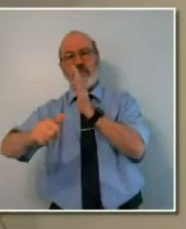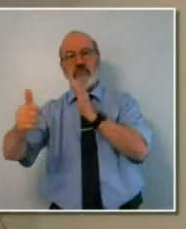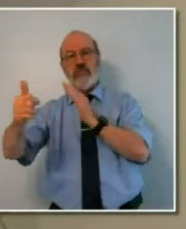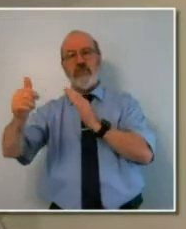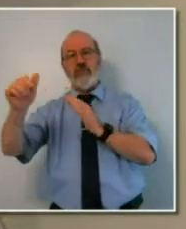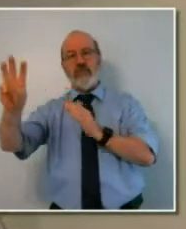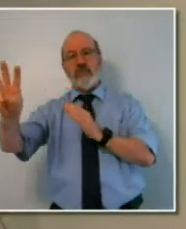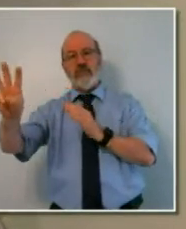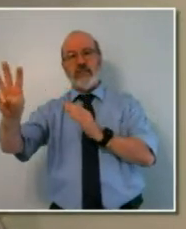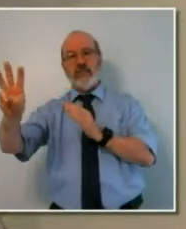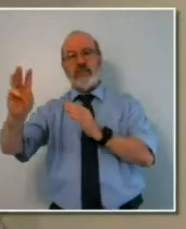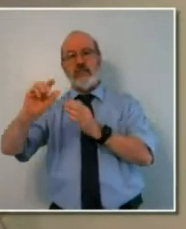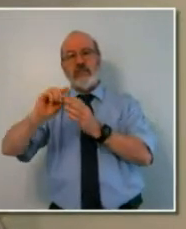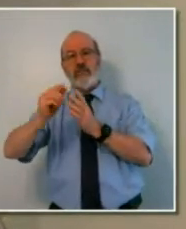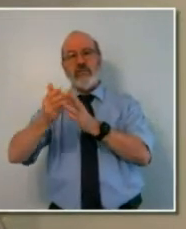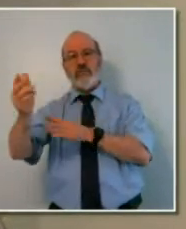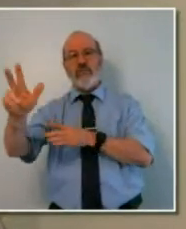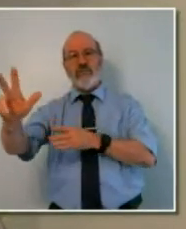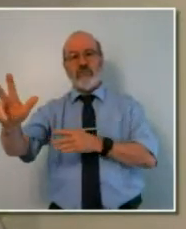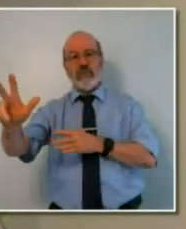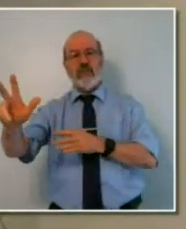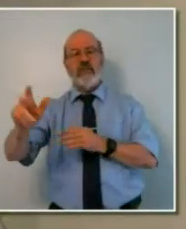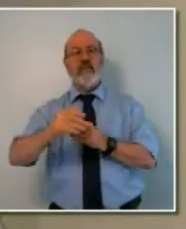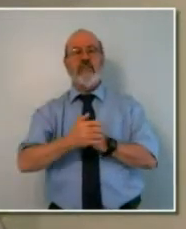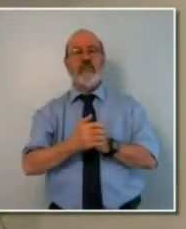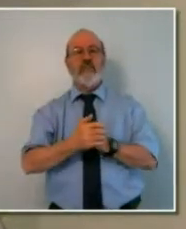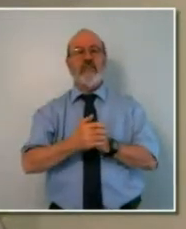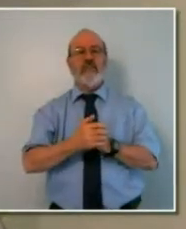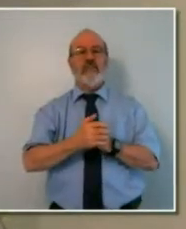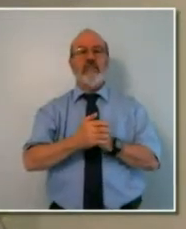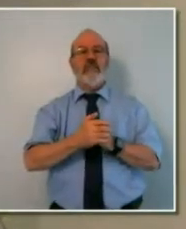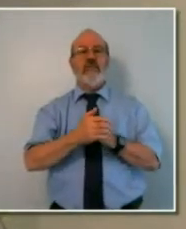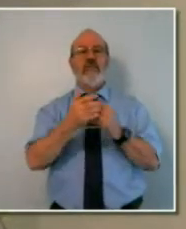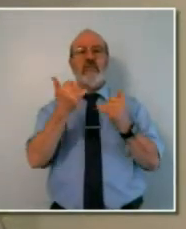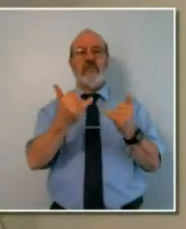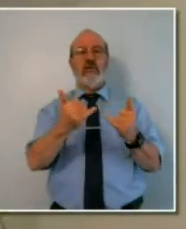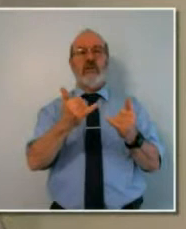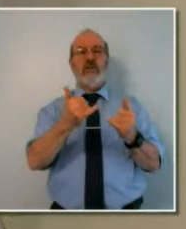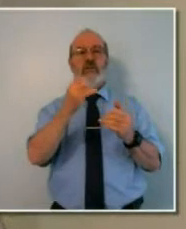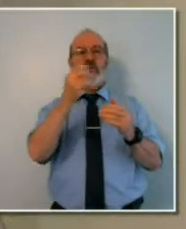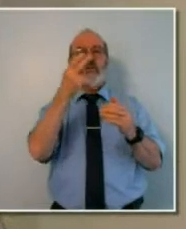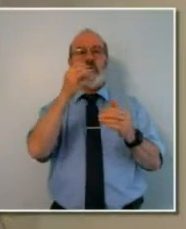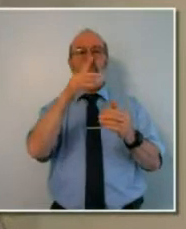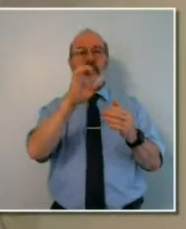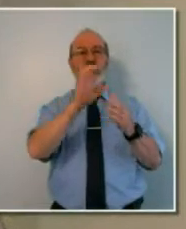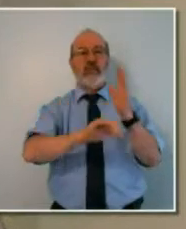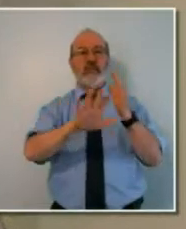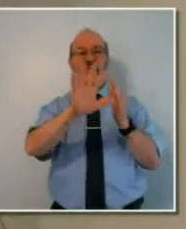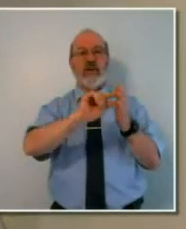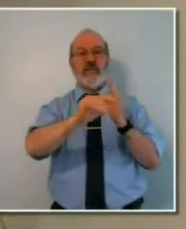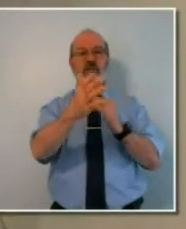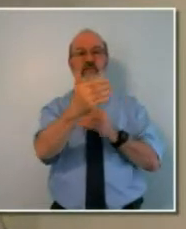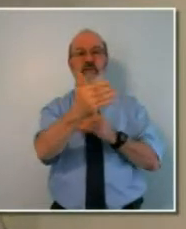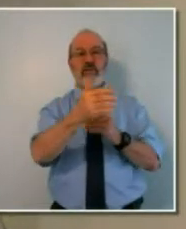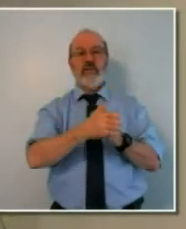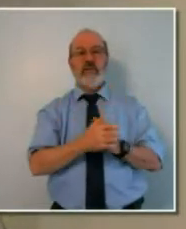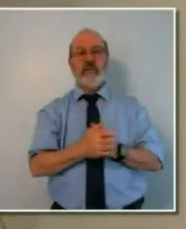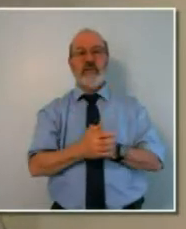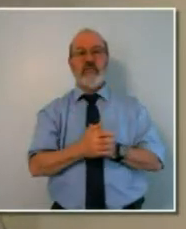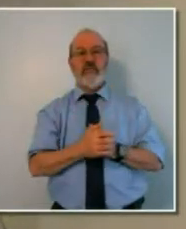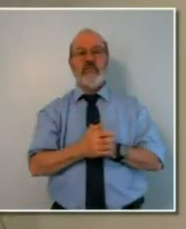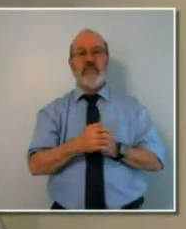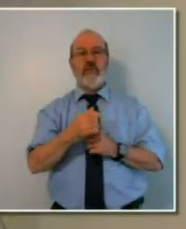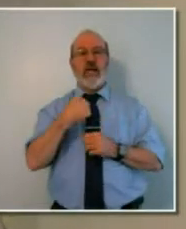verse number 3 to begin with. All right, reading in Scripture now, Hosea chapter 5 and verse 15. I will